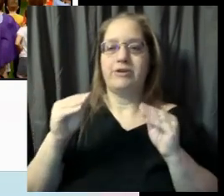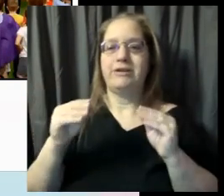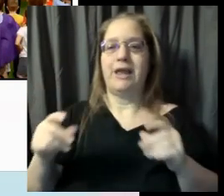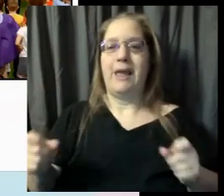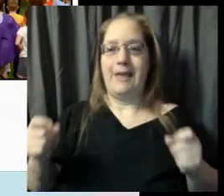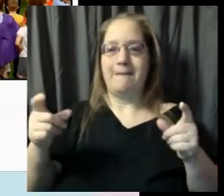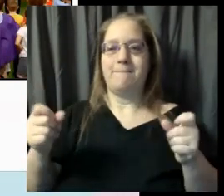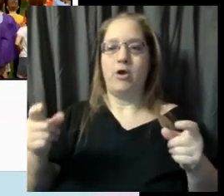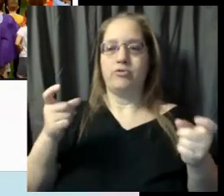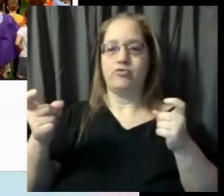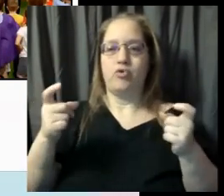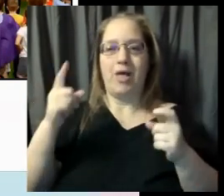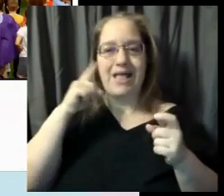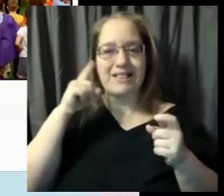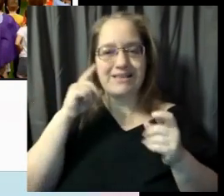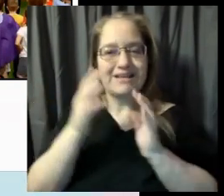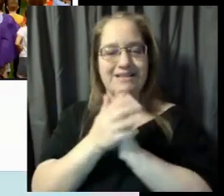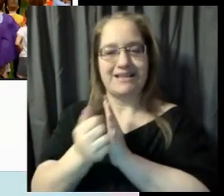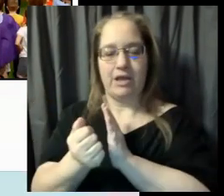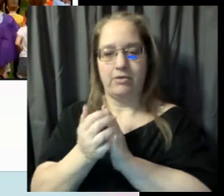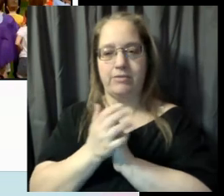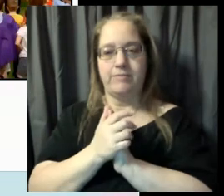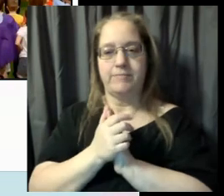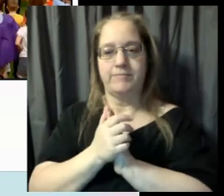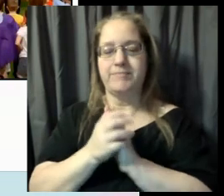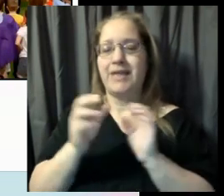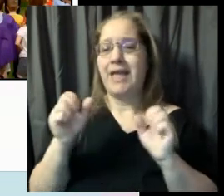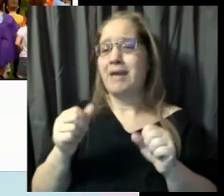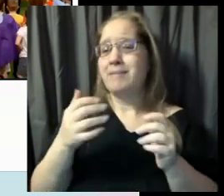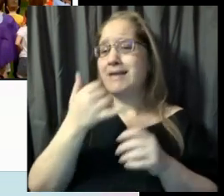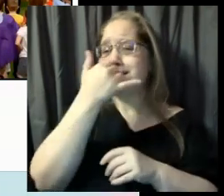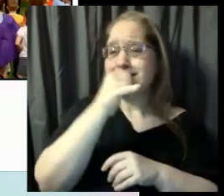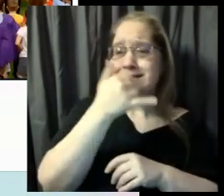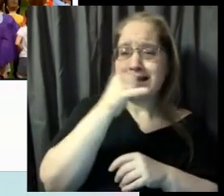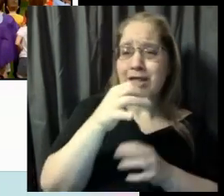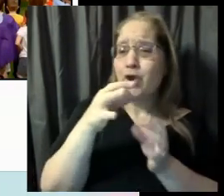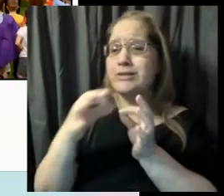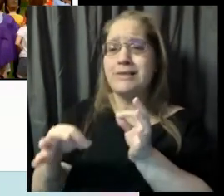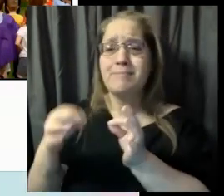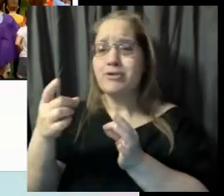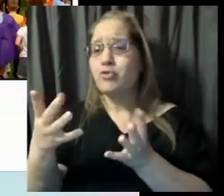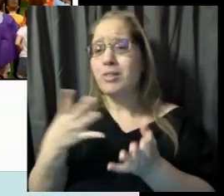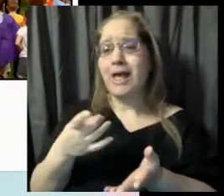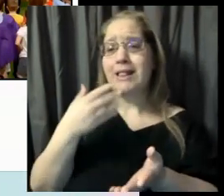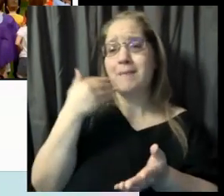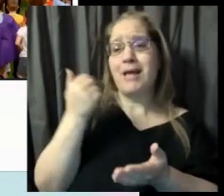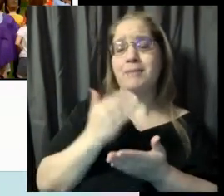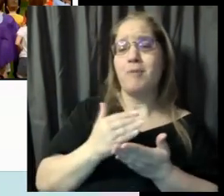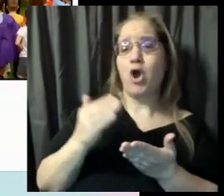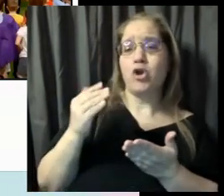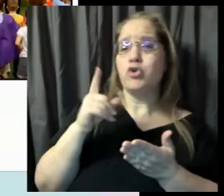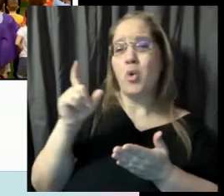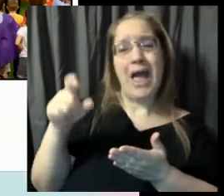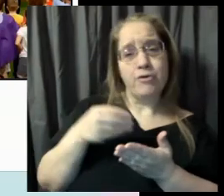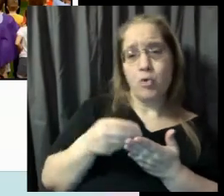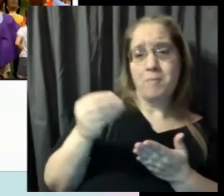and listening skills. You can make this as silly or as simple as you like. And the best part is that you don't really need to buy